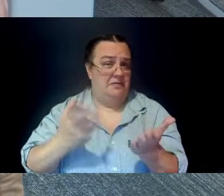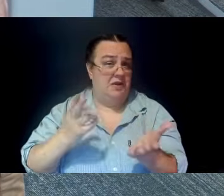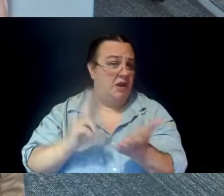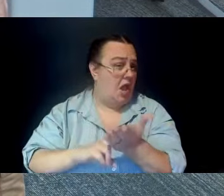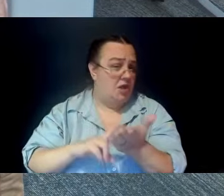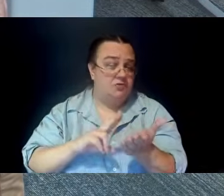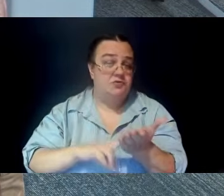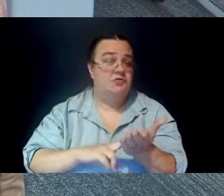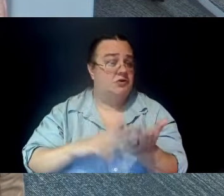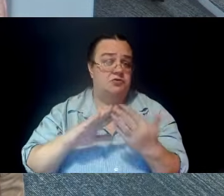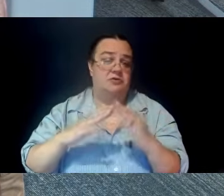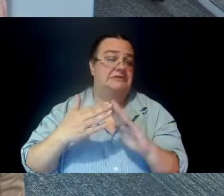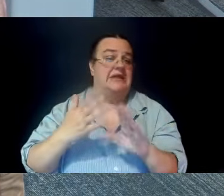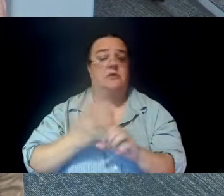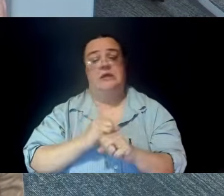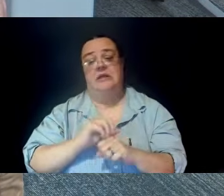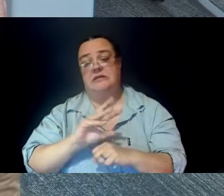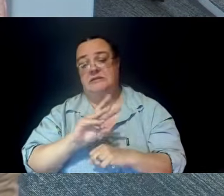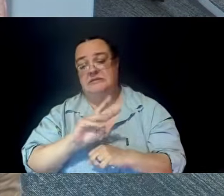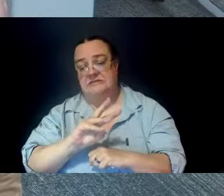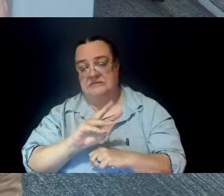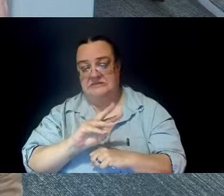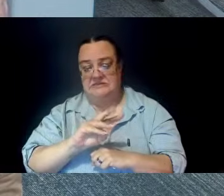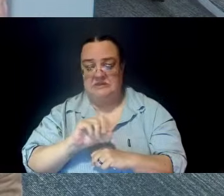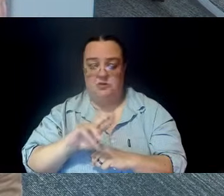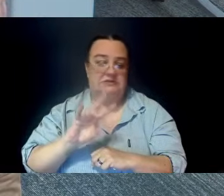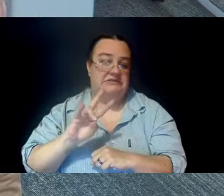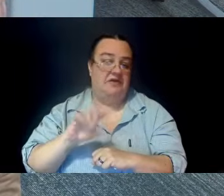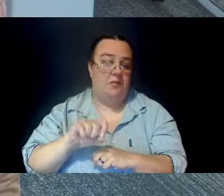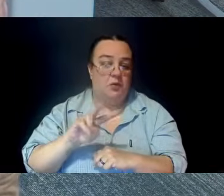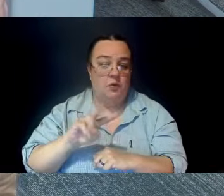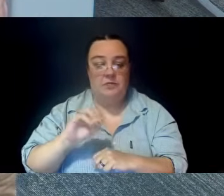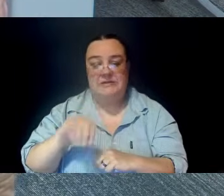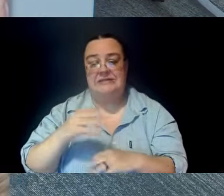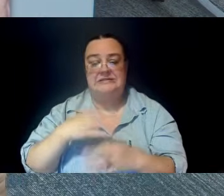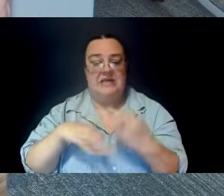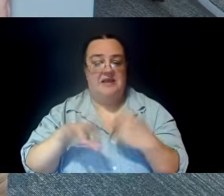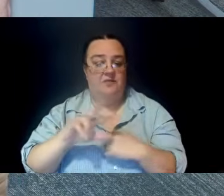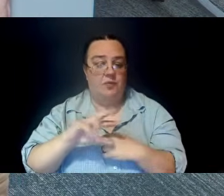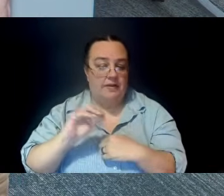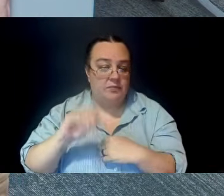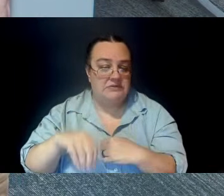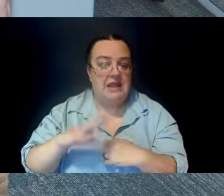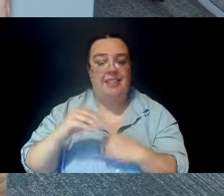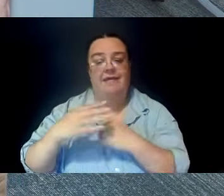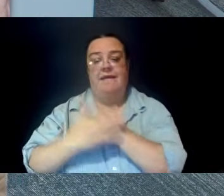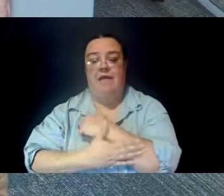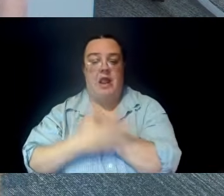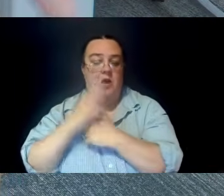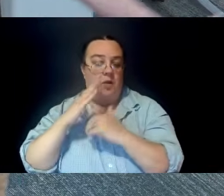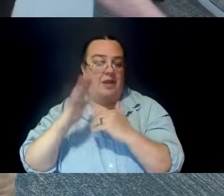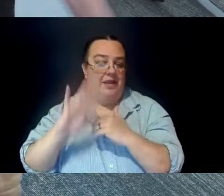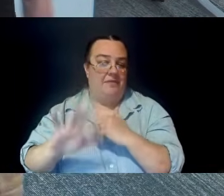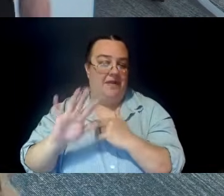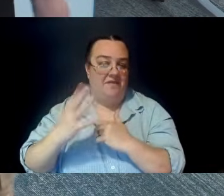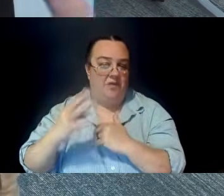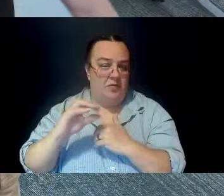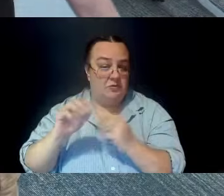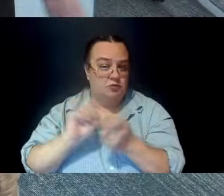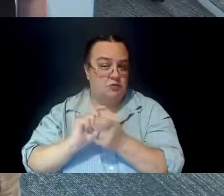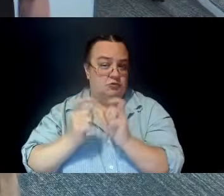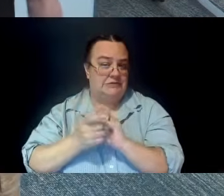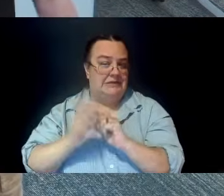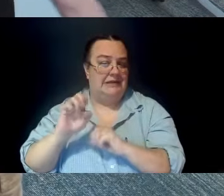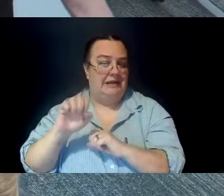town gets 6% or 7.2% instead of 3%, and the county would get a bump up 4%. So changing the equation